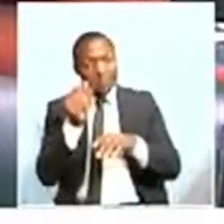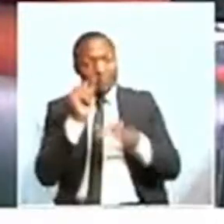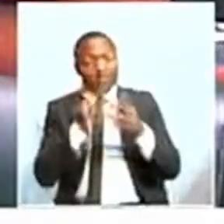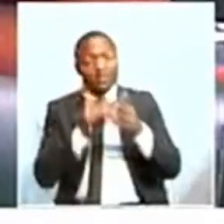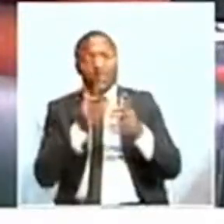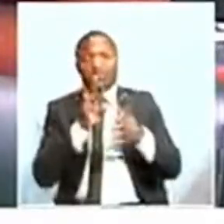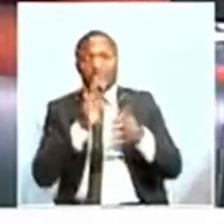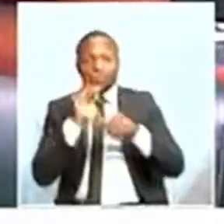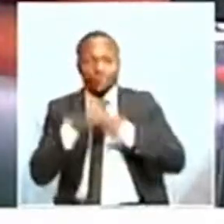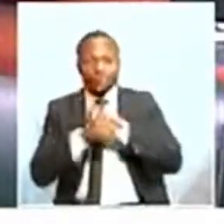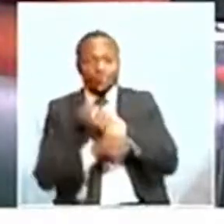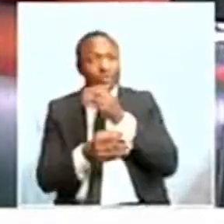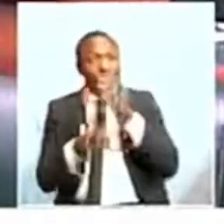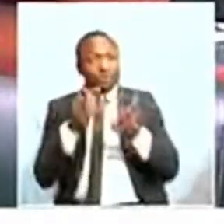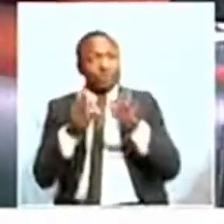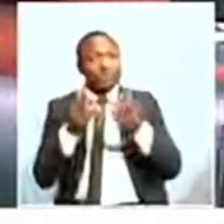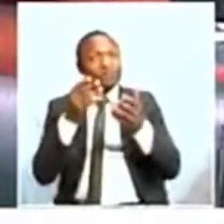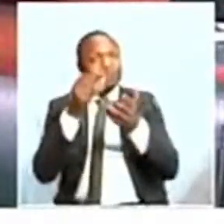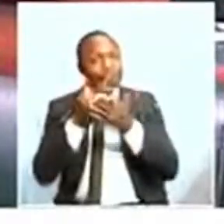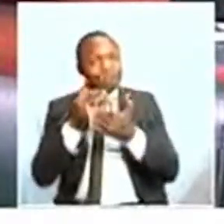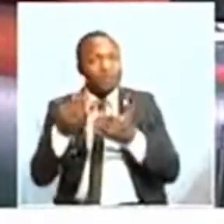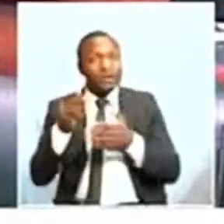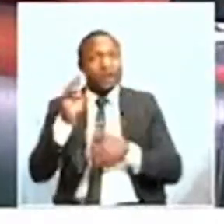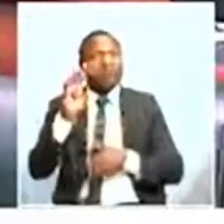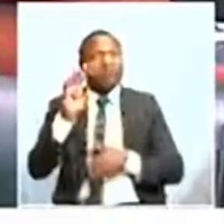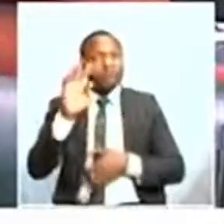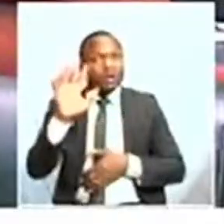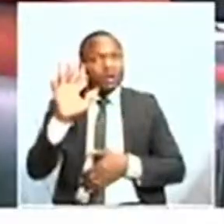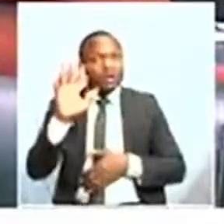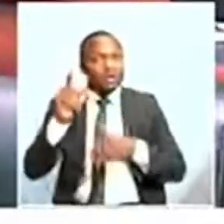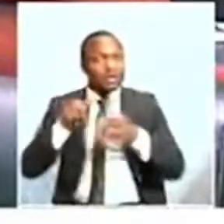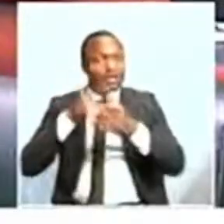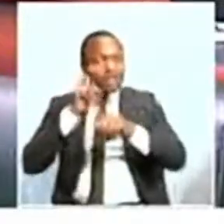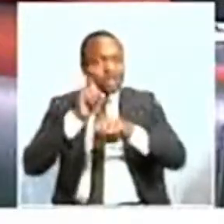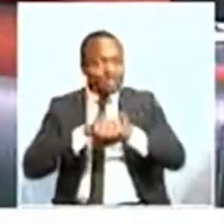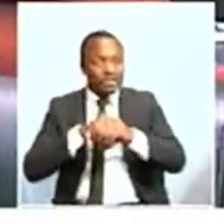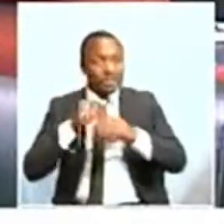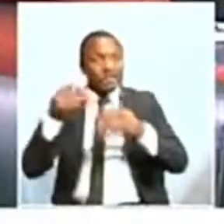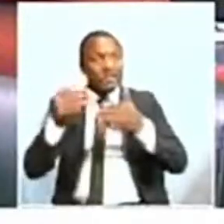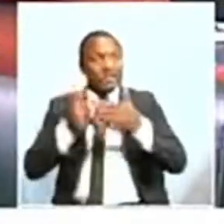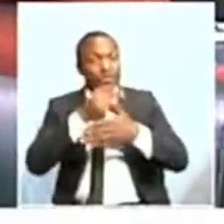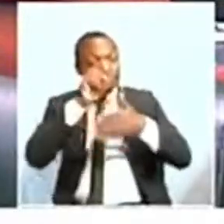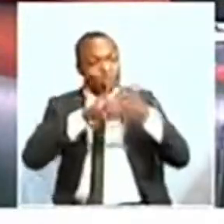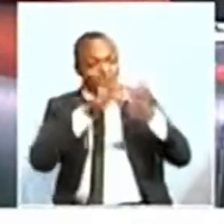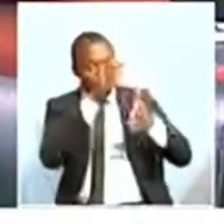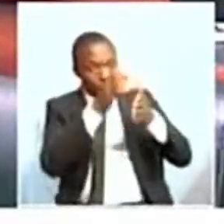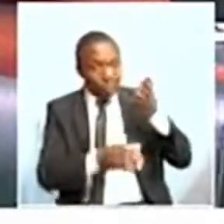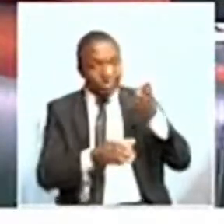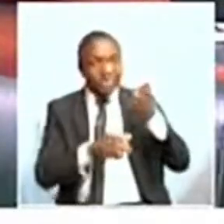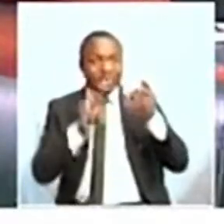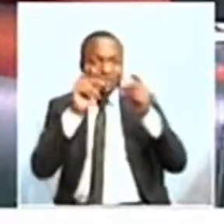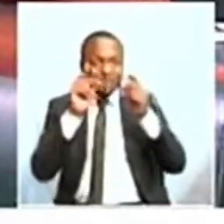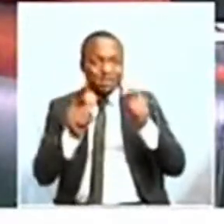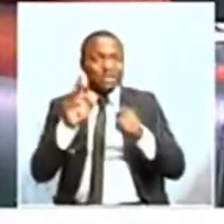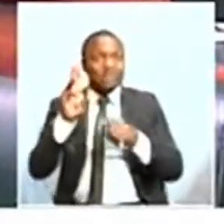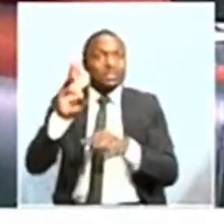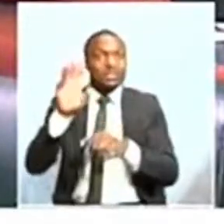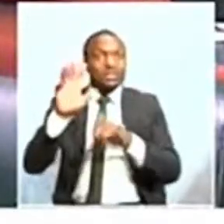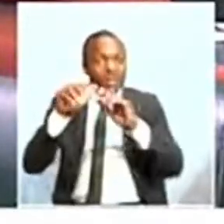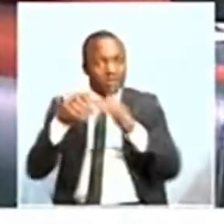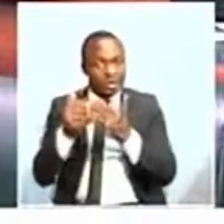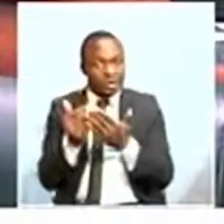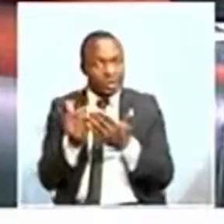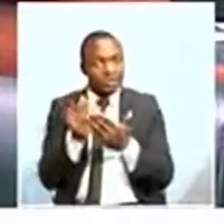In case you had quoted them for 45, the next time you get new quotations, they might even be up to 65. How